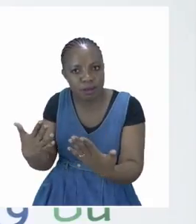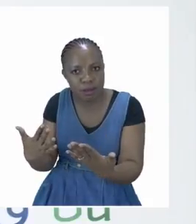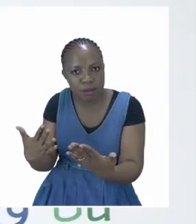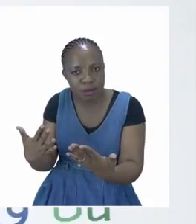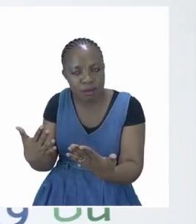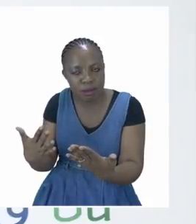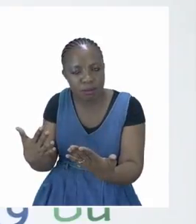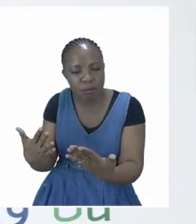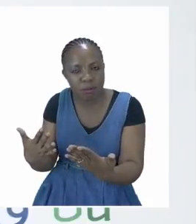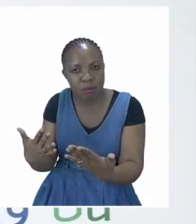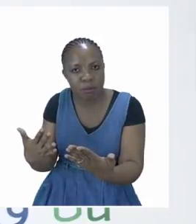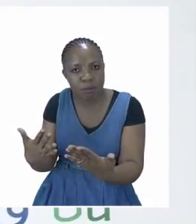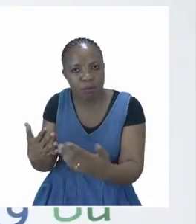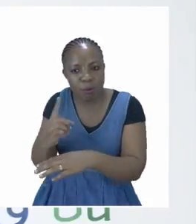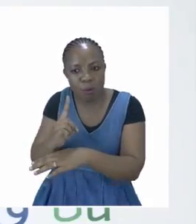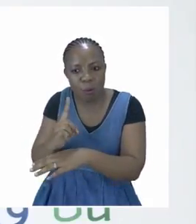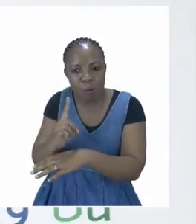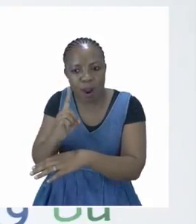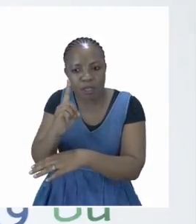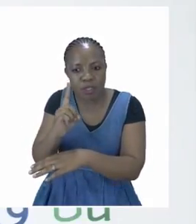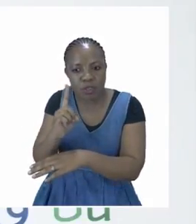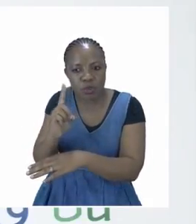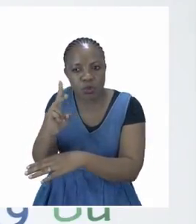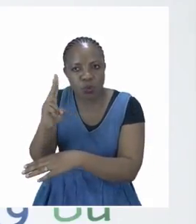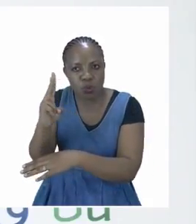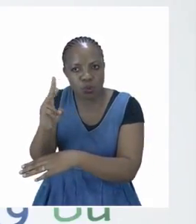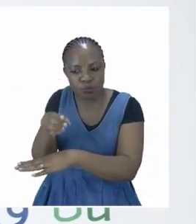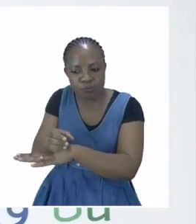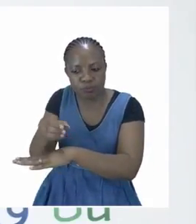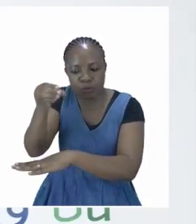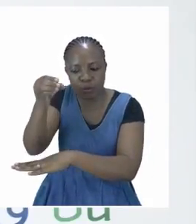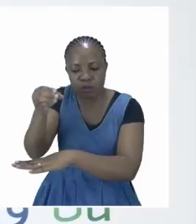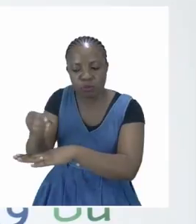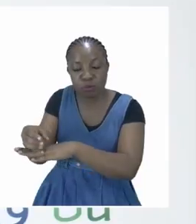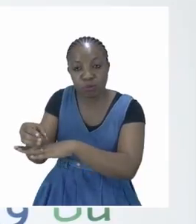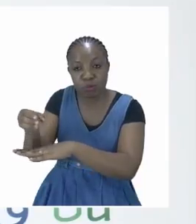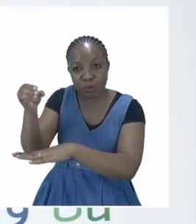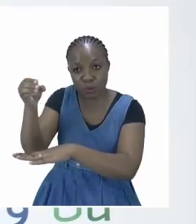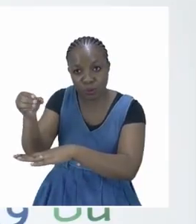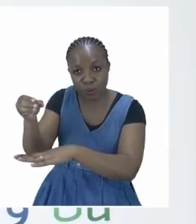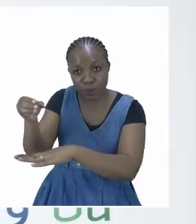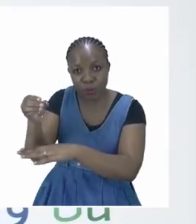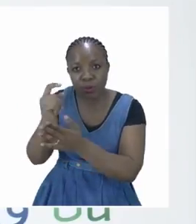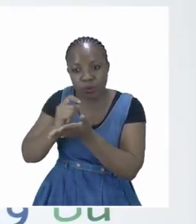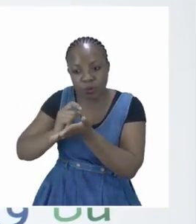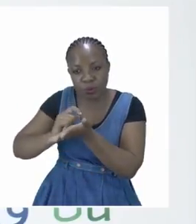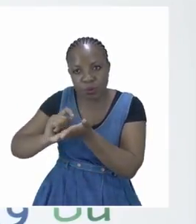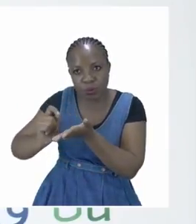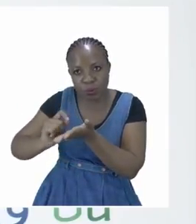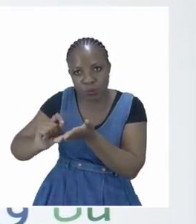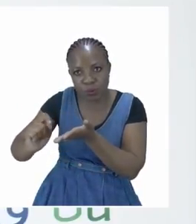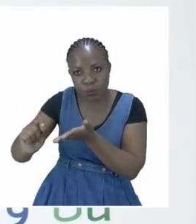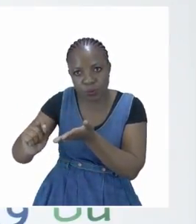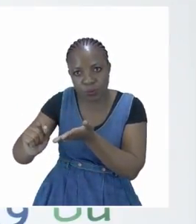two bottles, we need to add an